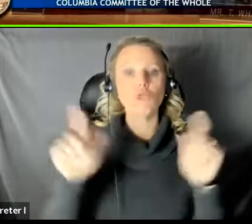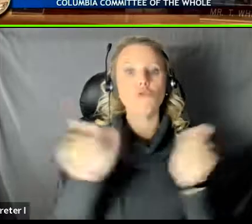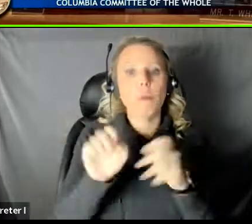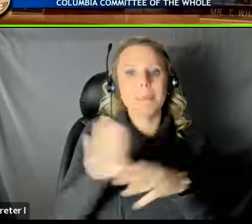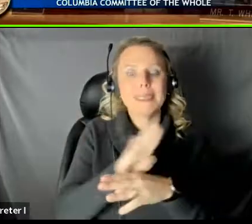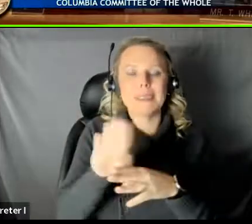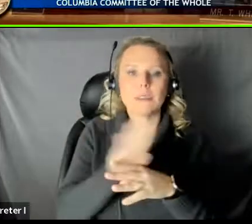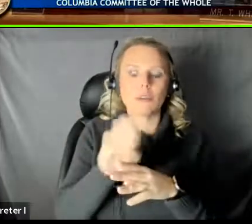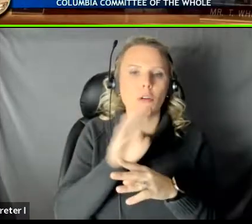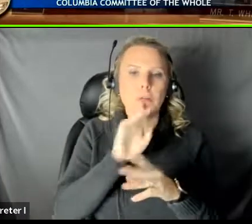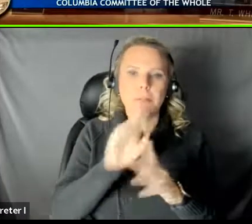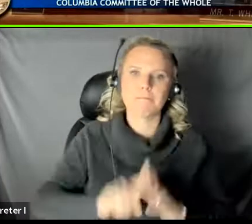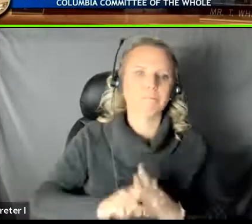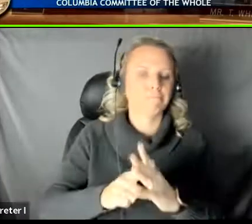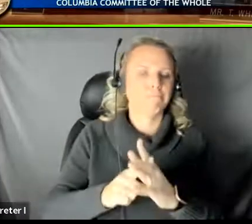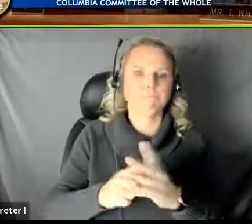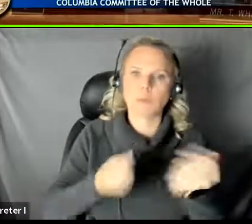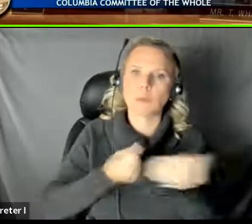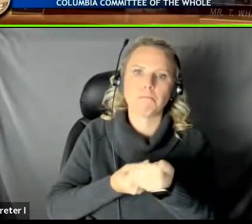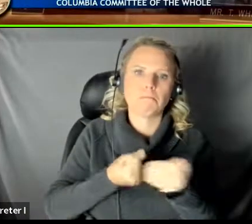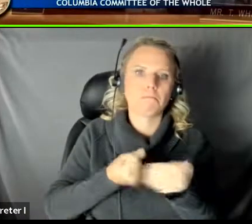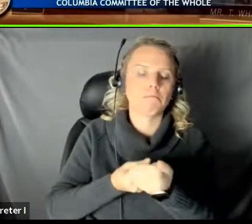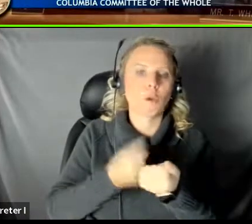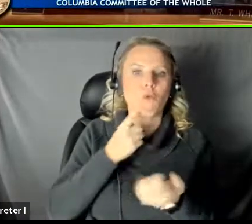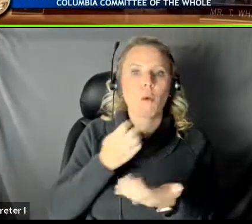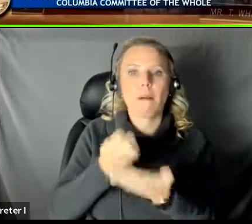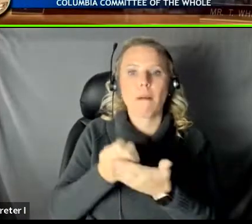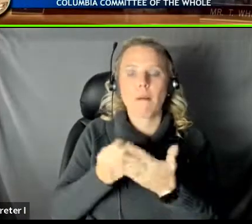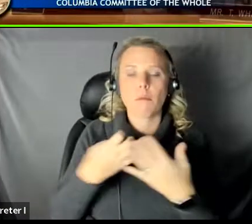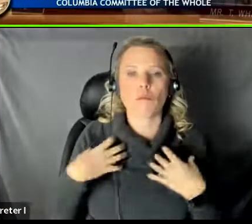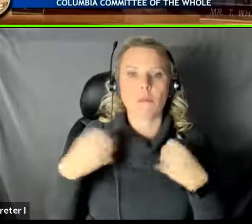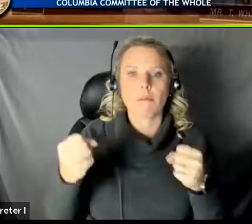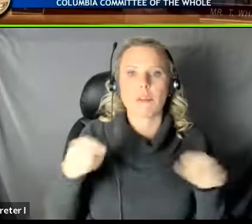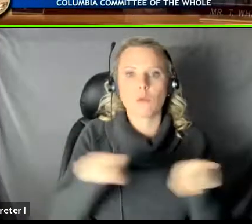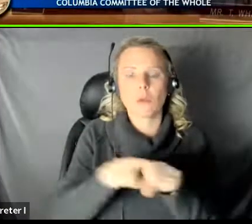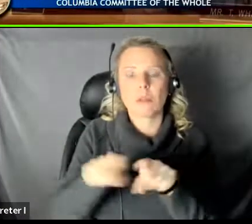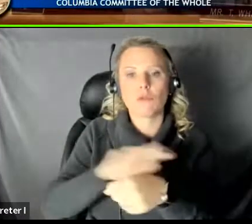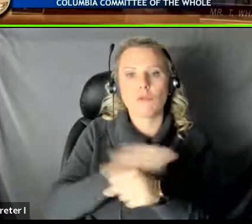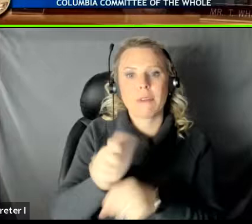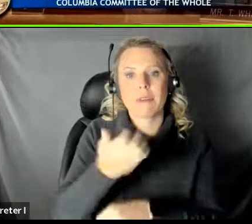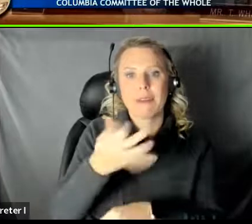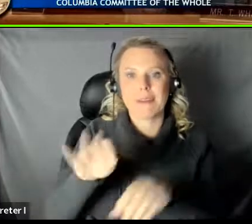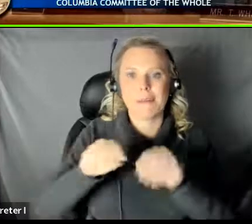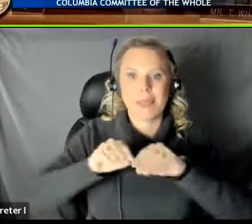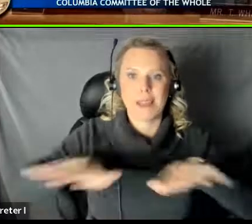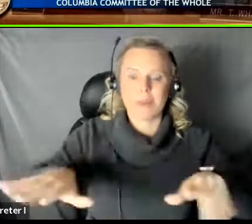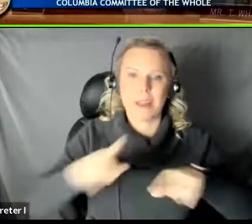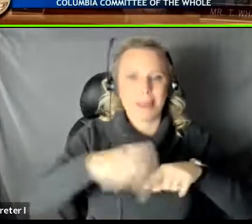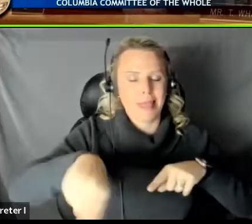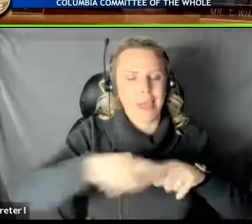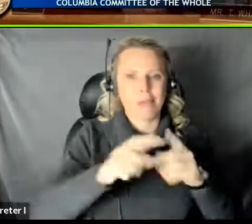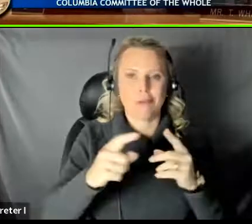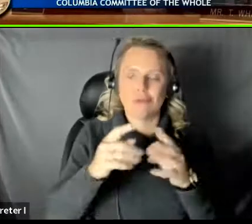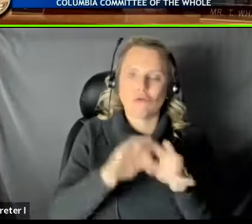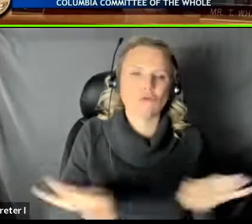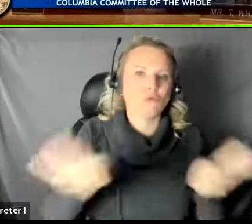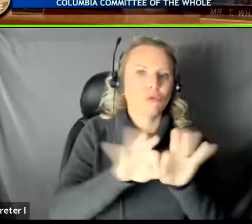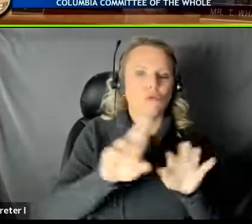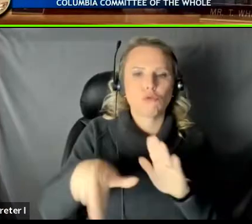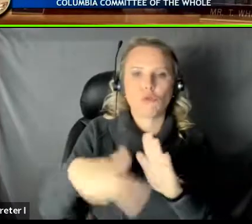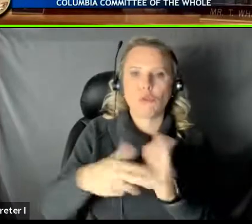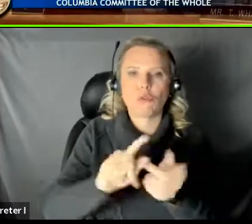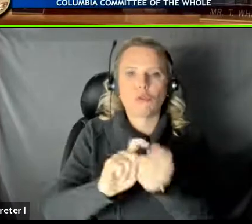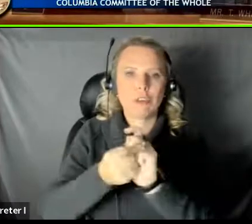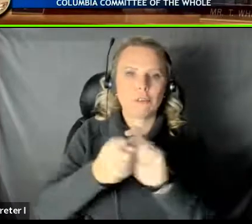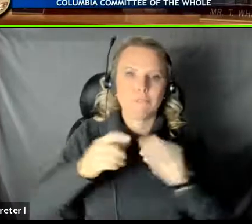are the engine for our city's economic recovery and the COVID-19 pandemic, and they play a critical role in shaping the culture